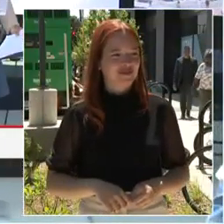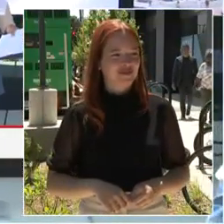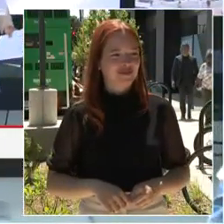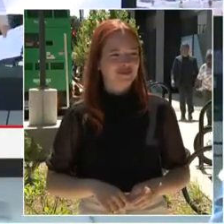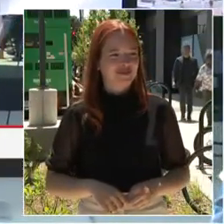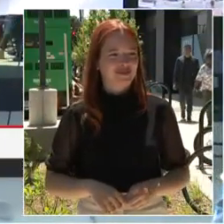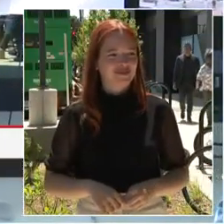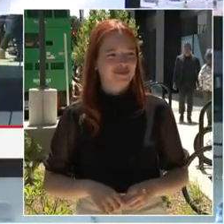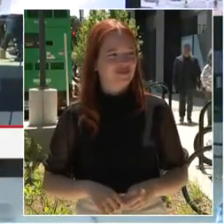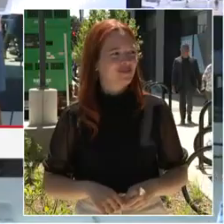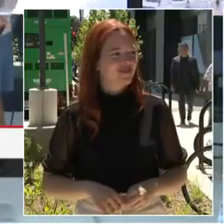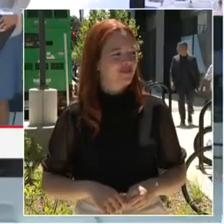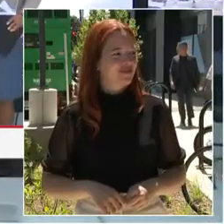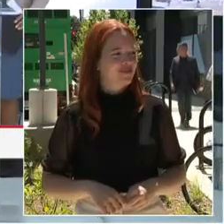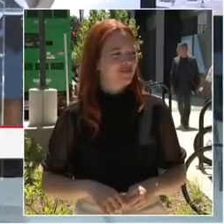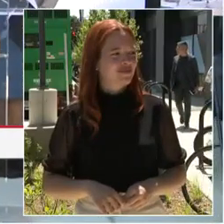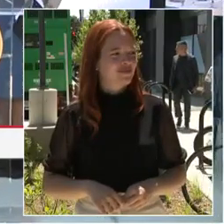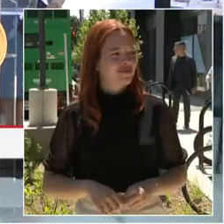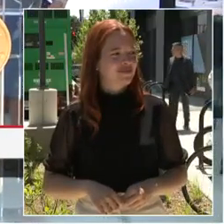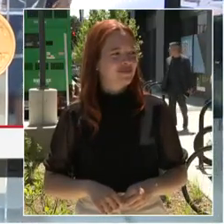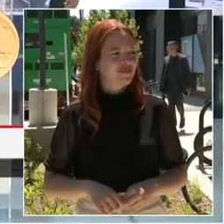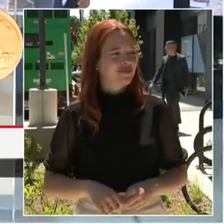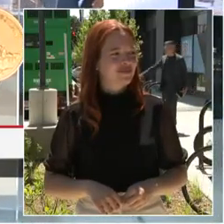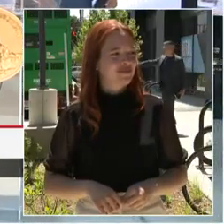Got it done. Thank you very much.